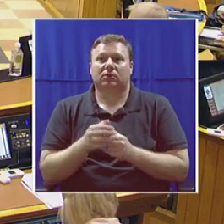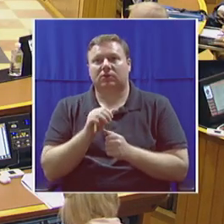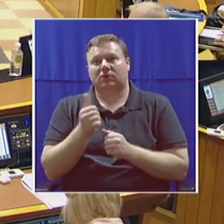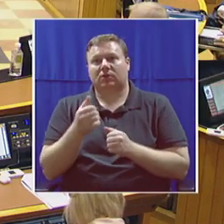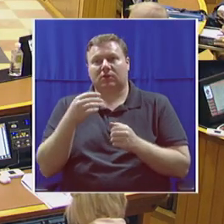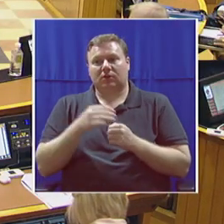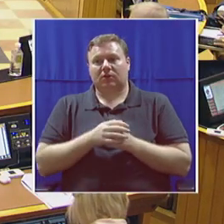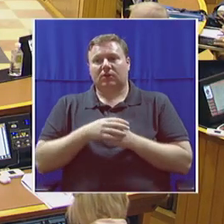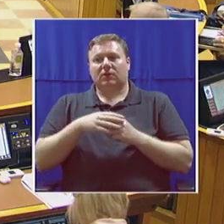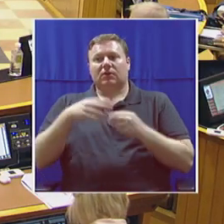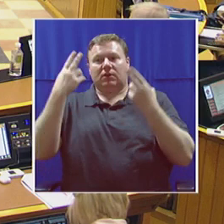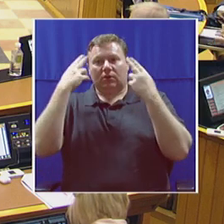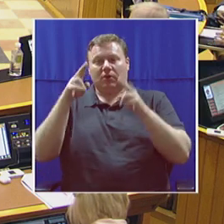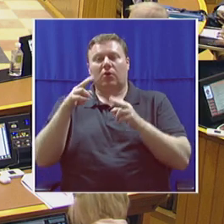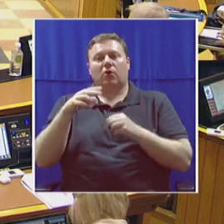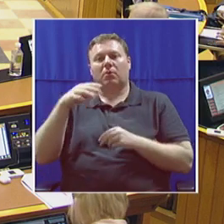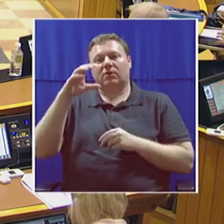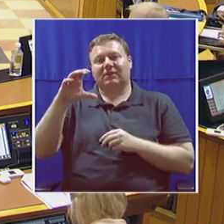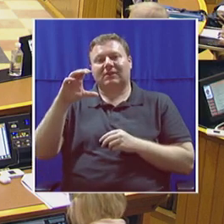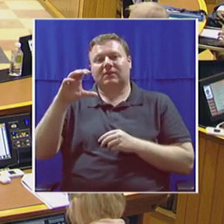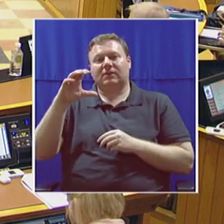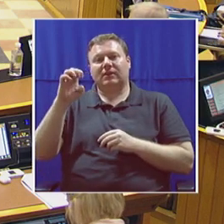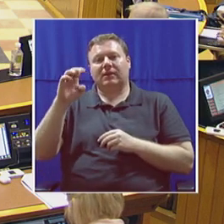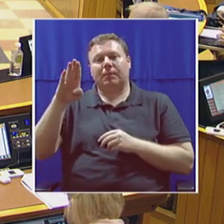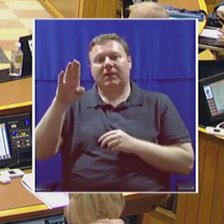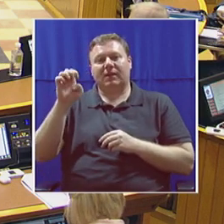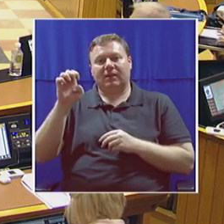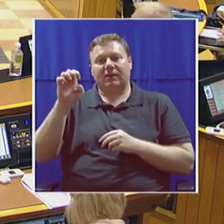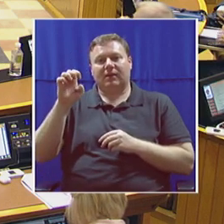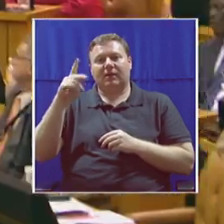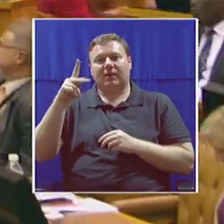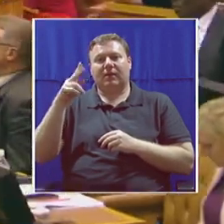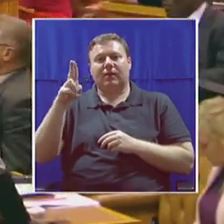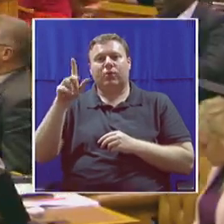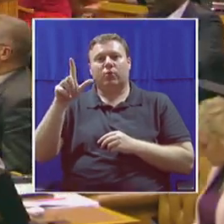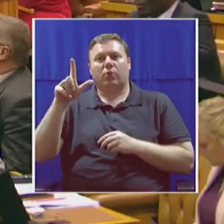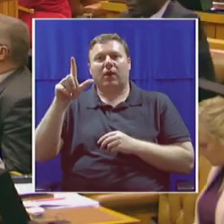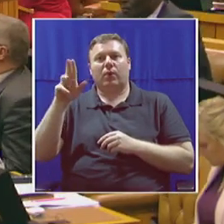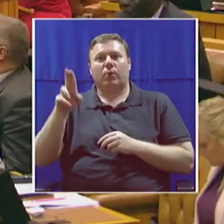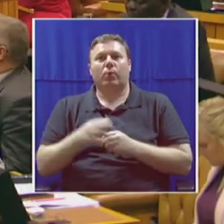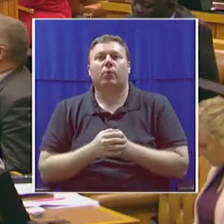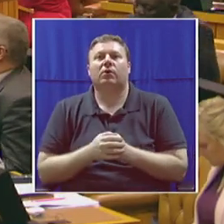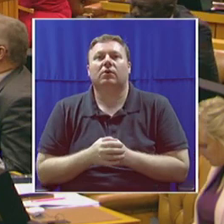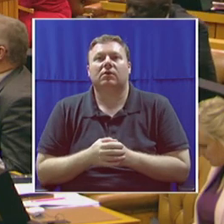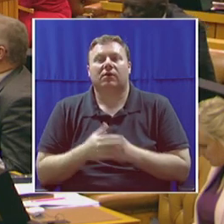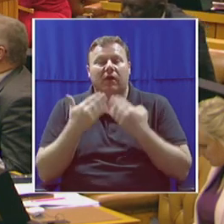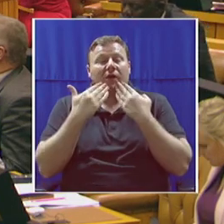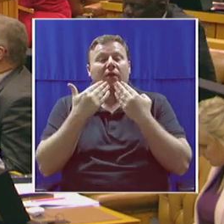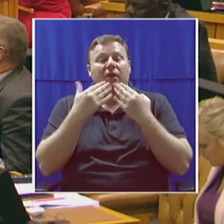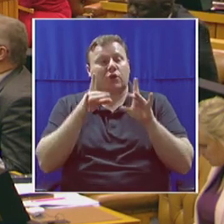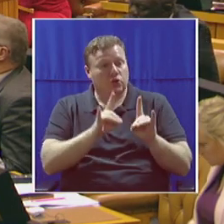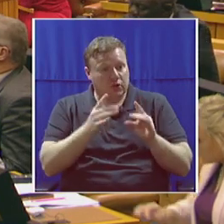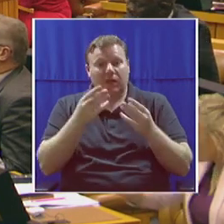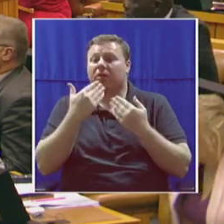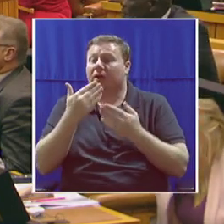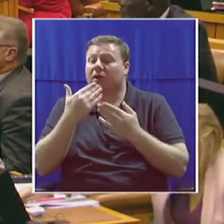Honorable Kulu thank you chair Deputy Minister during